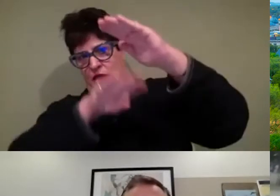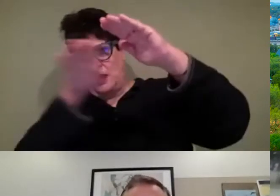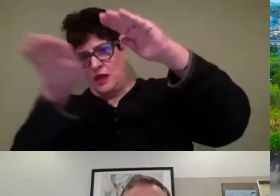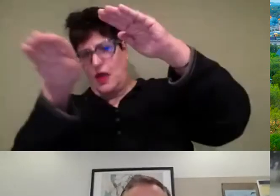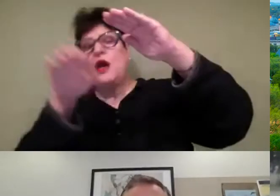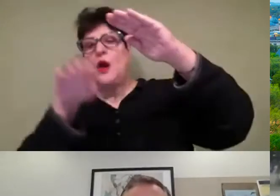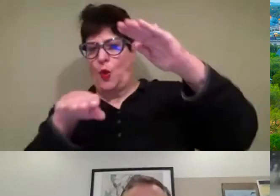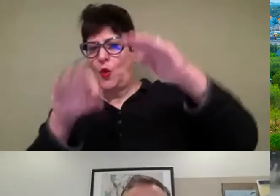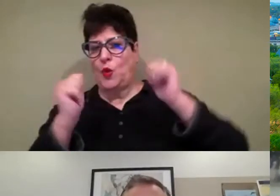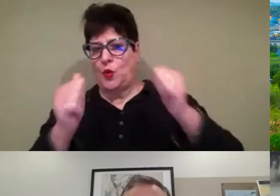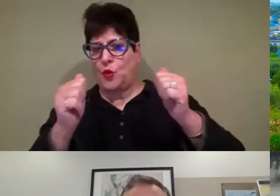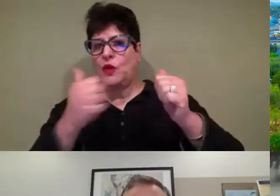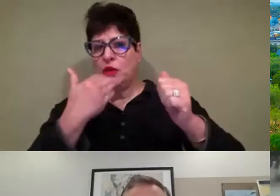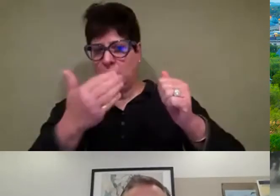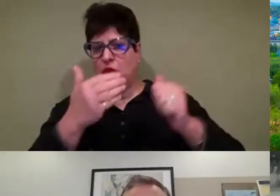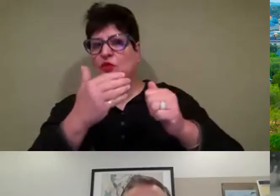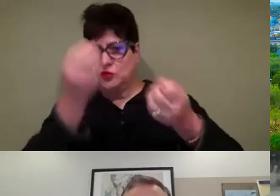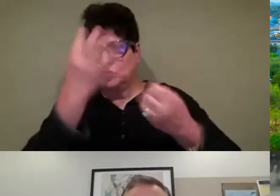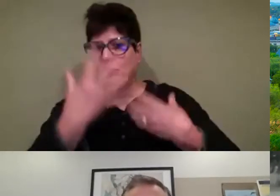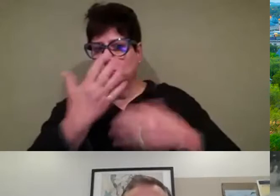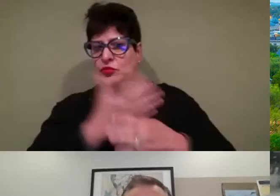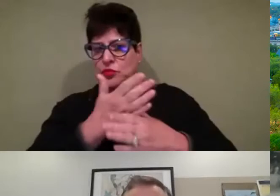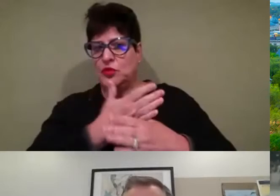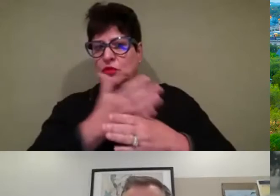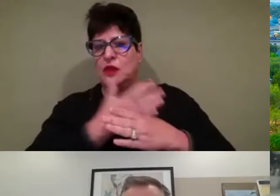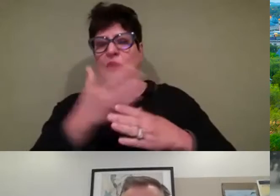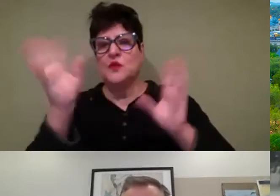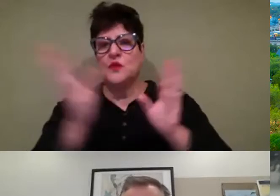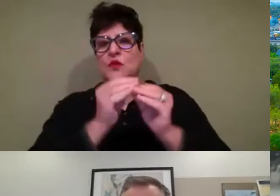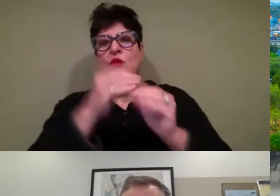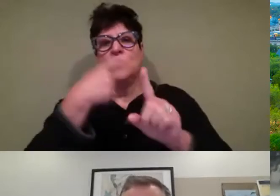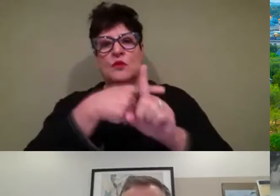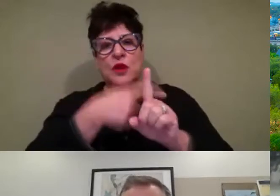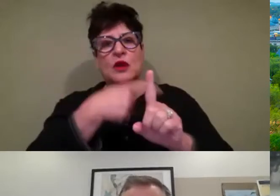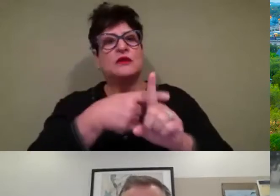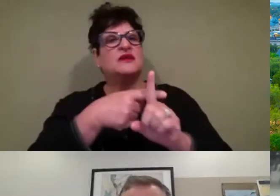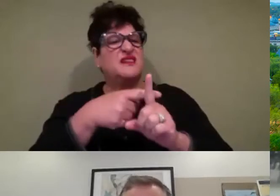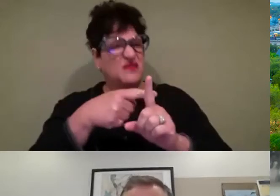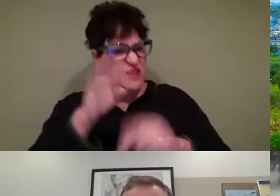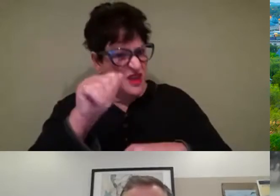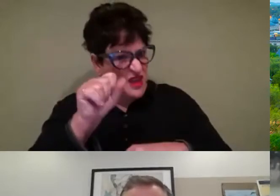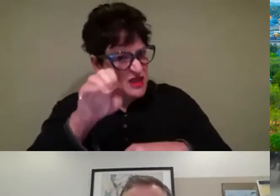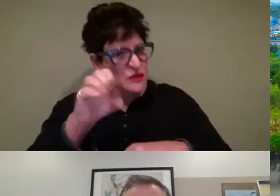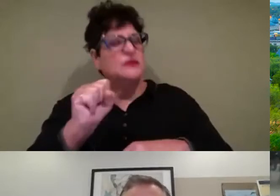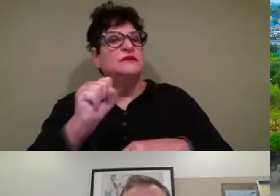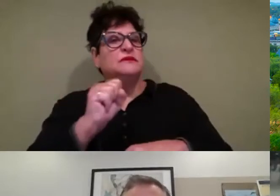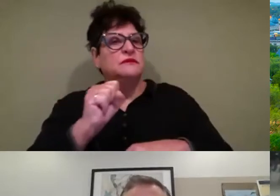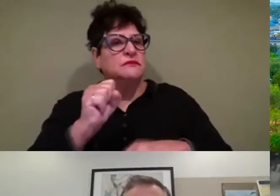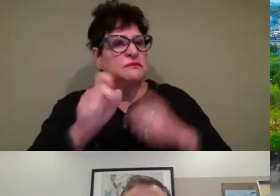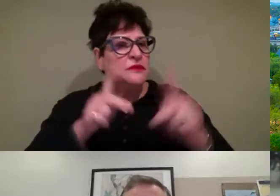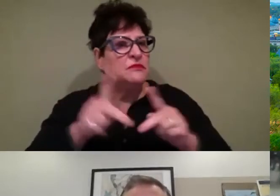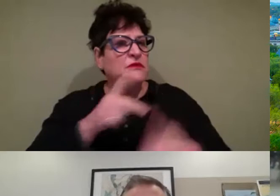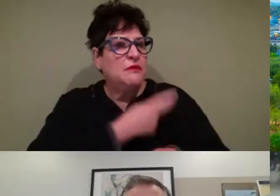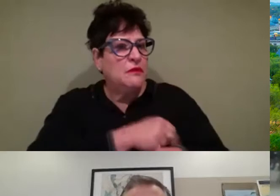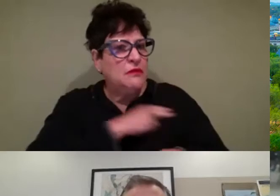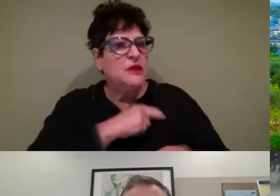you, and for sharing the total positive cases, hospitalized and fatalities in the city, but could you speak a bit more to, you described a